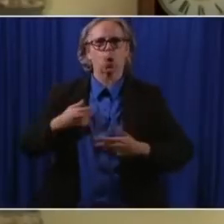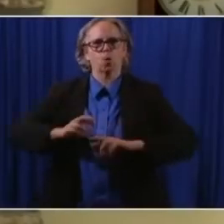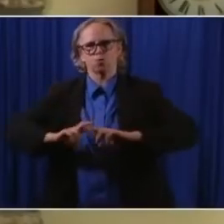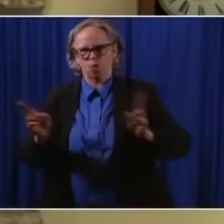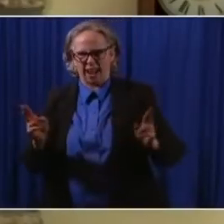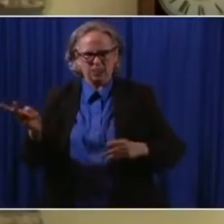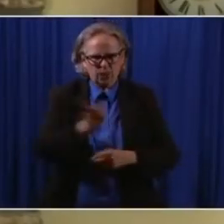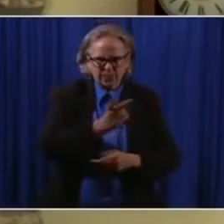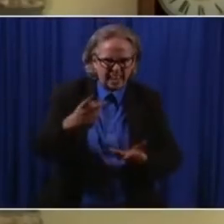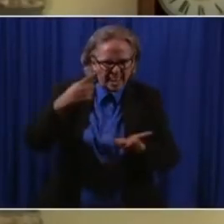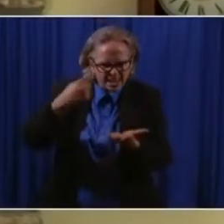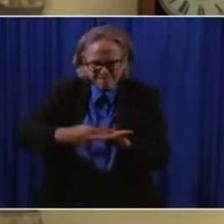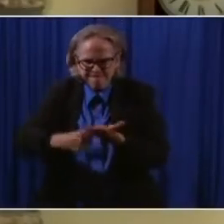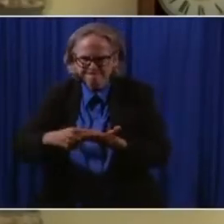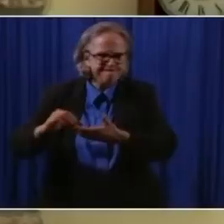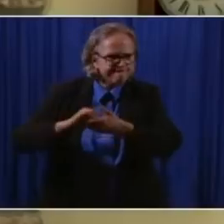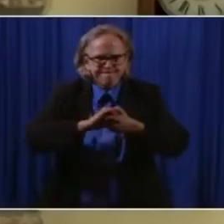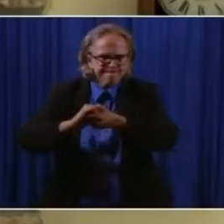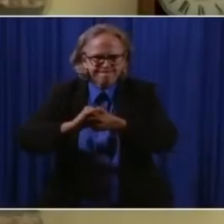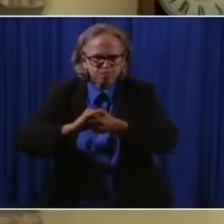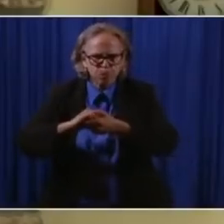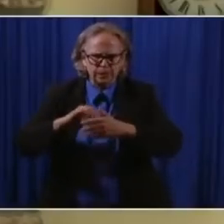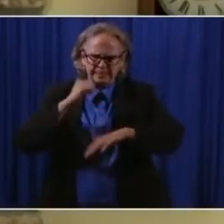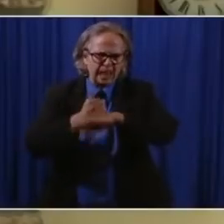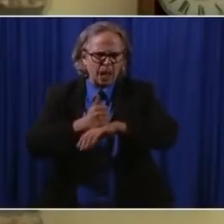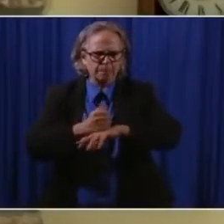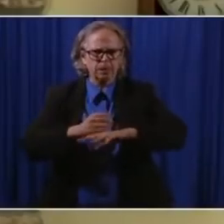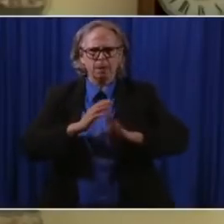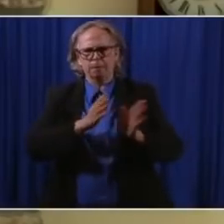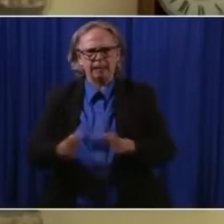be coordinating the delivery of,